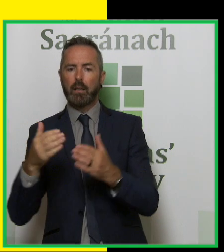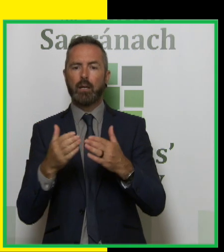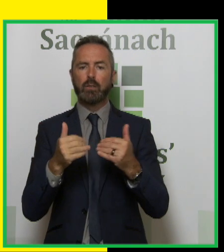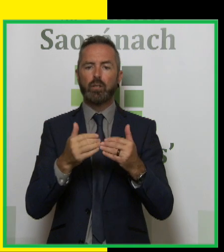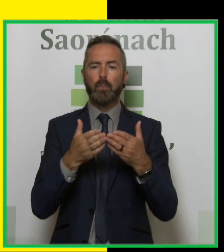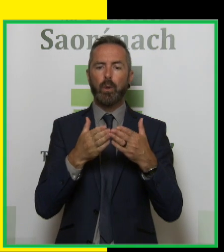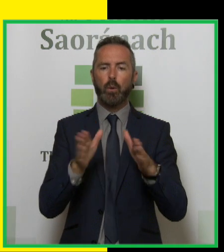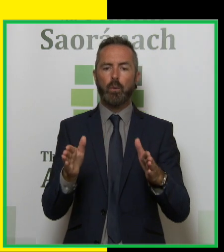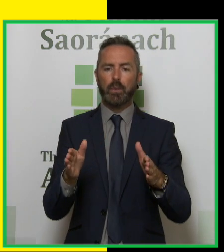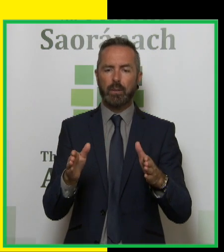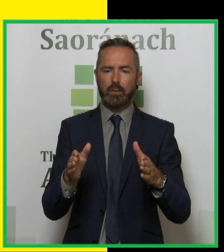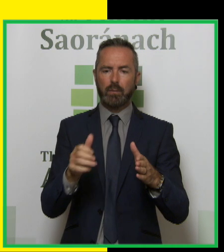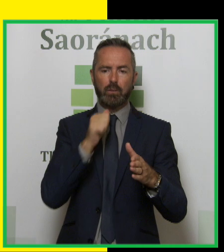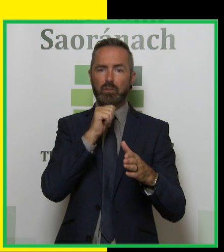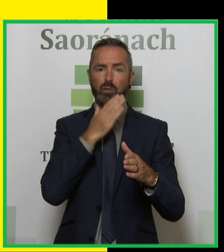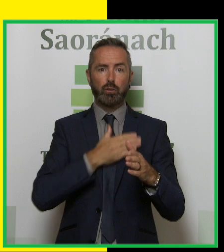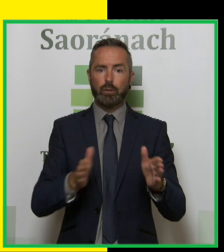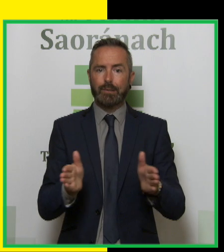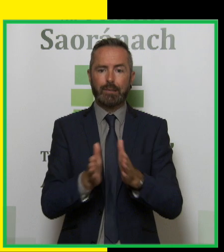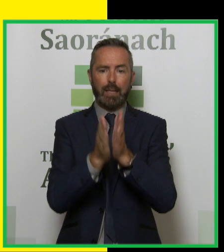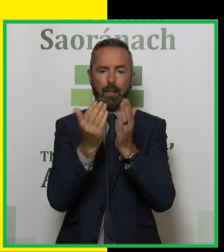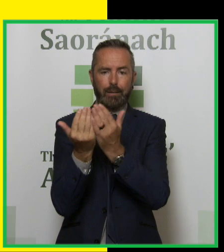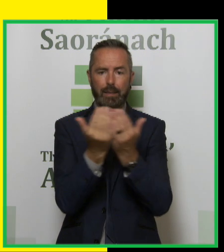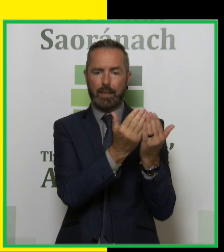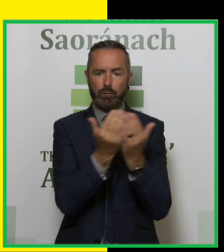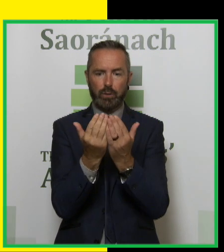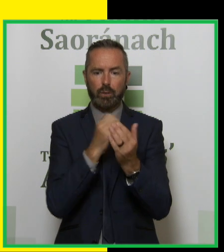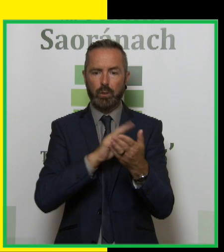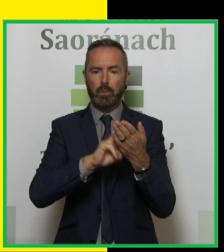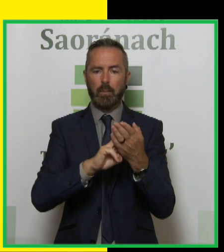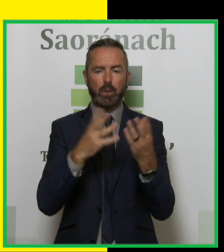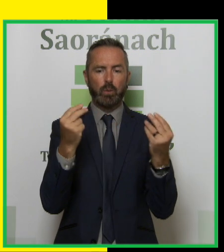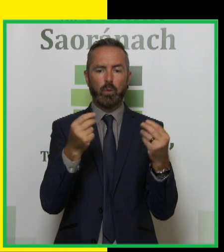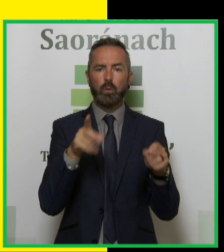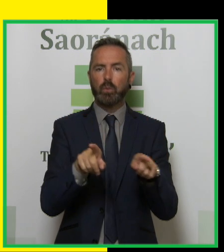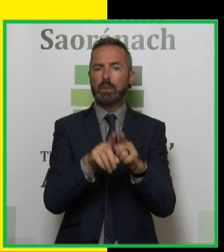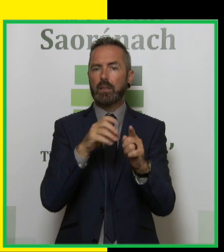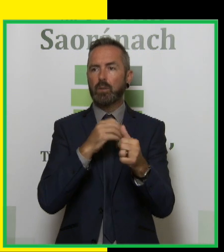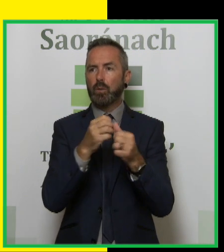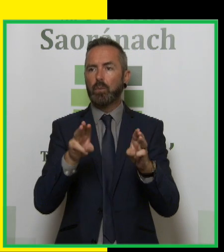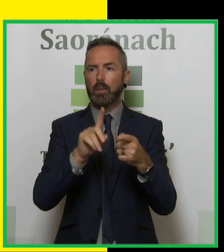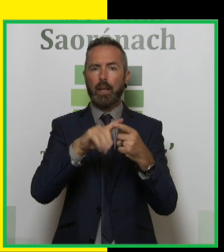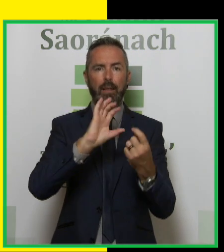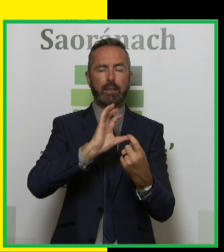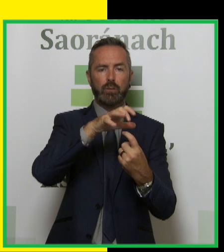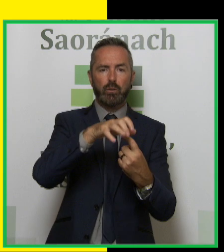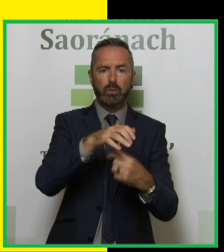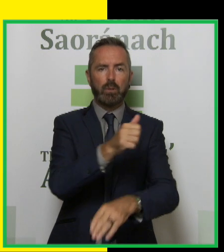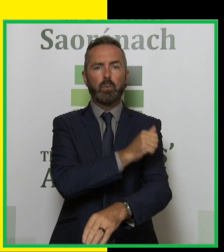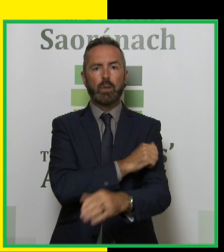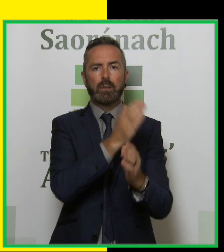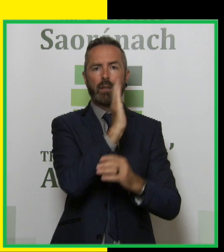open. We don't just sell literature to our members, we also sell it to libraries and institutions, prison